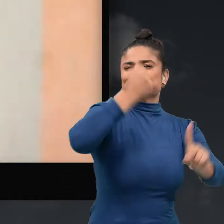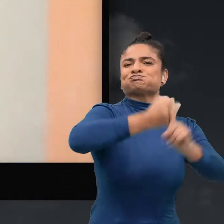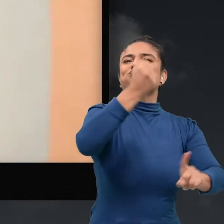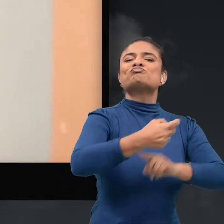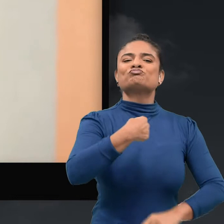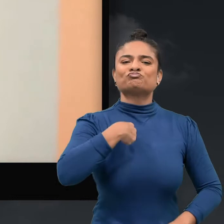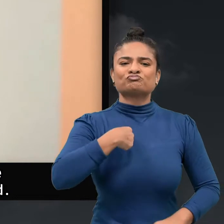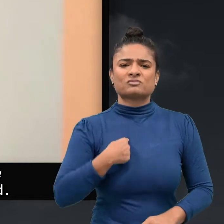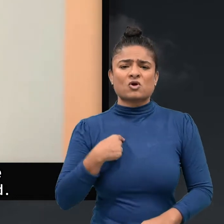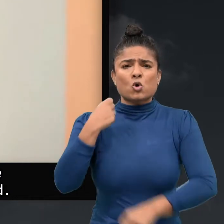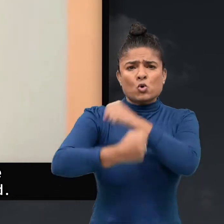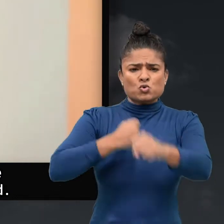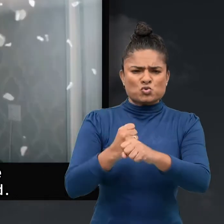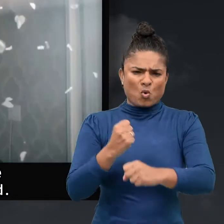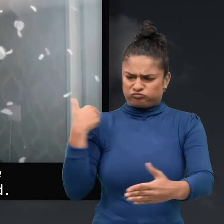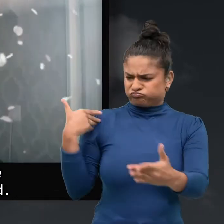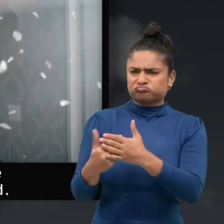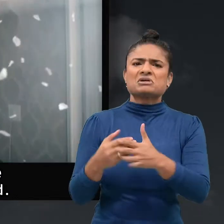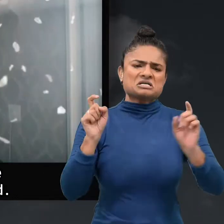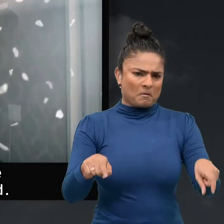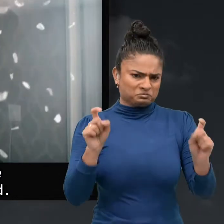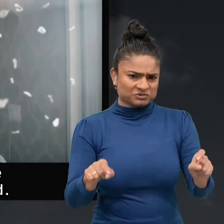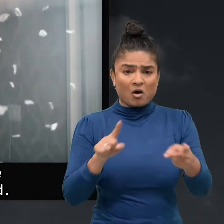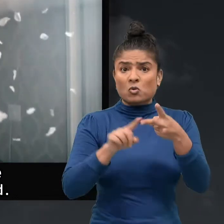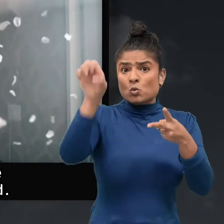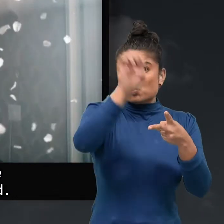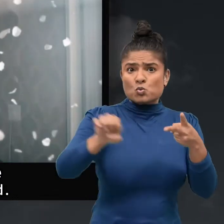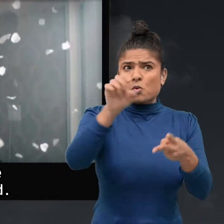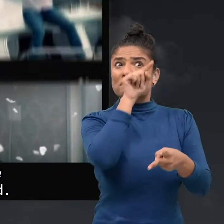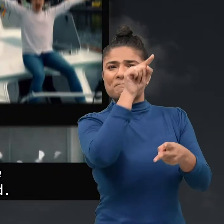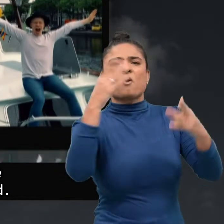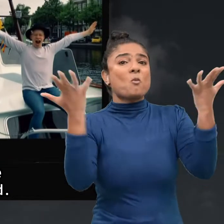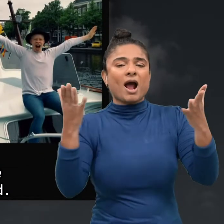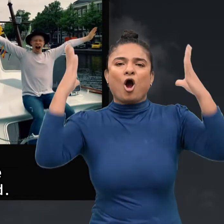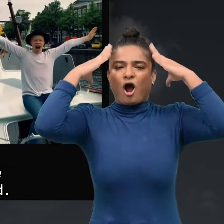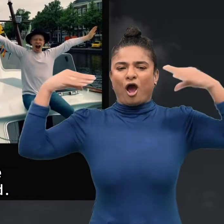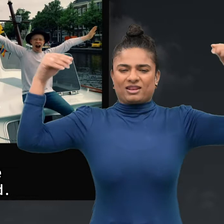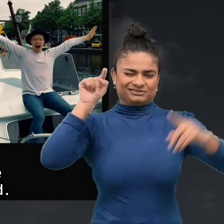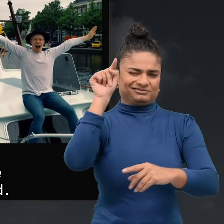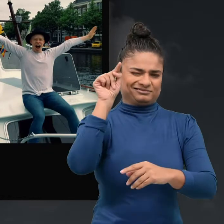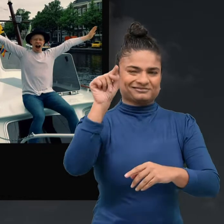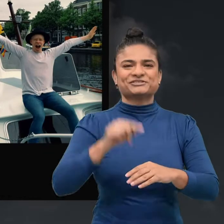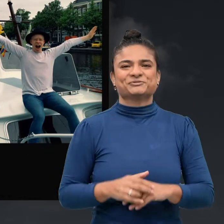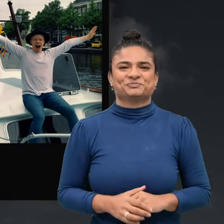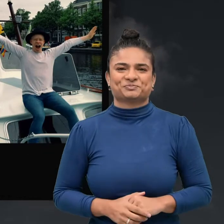change activist. So I spent half of the year in Cape Town and in Europe, mainly Holland.